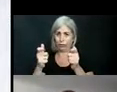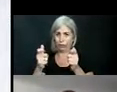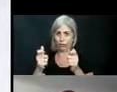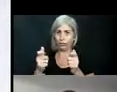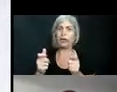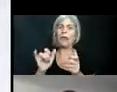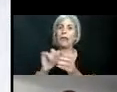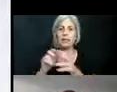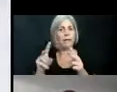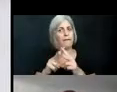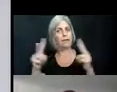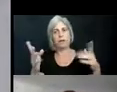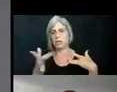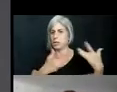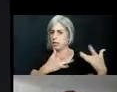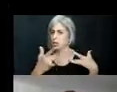concern.